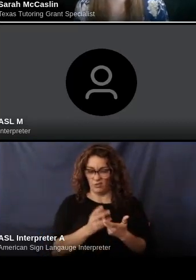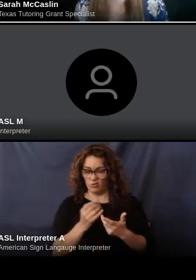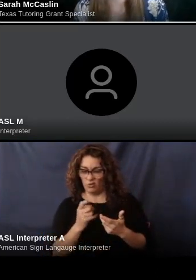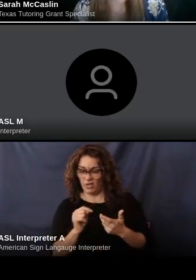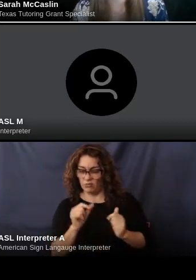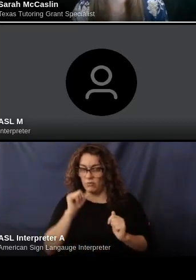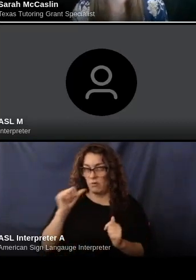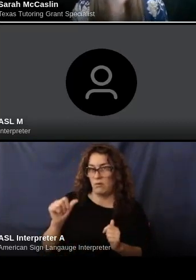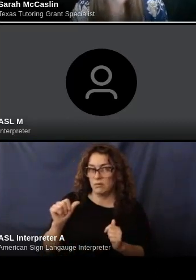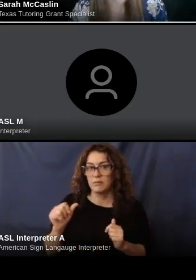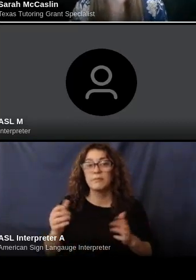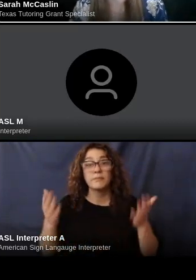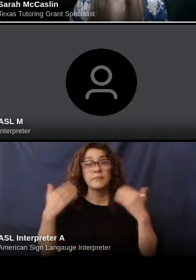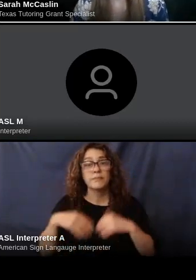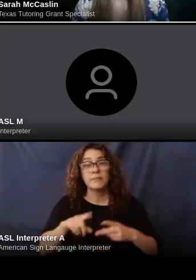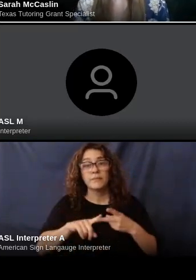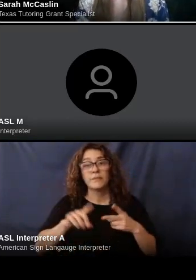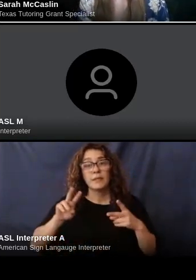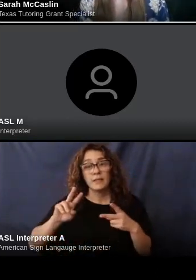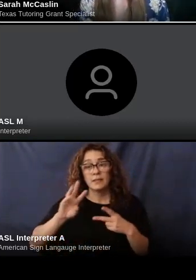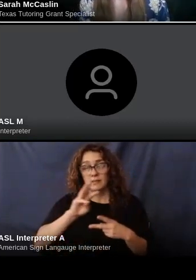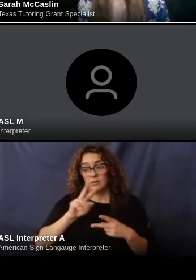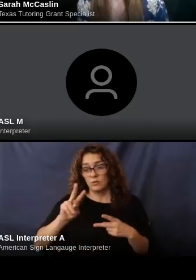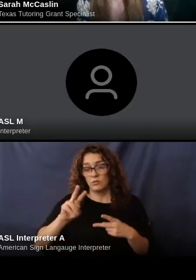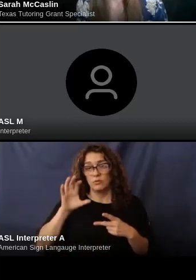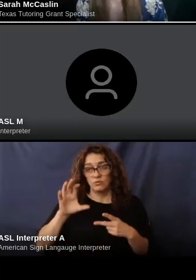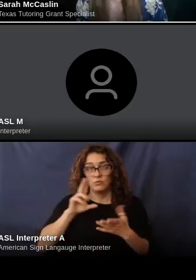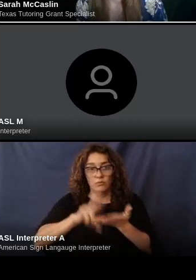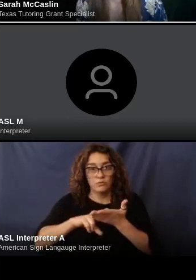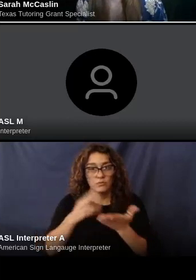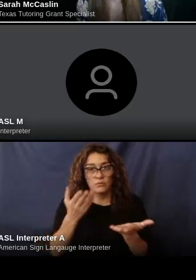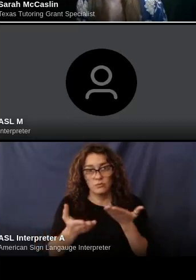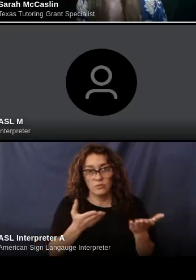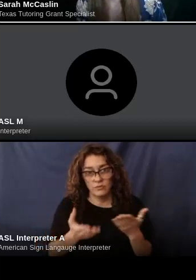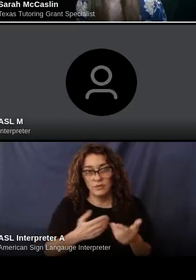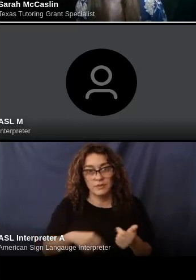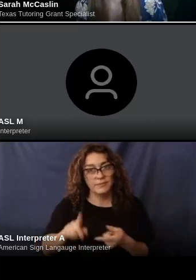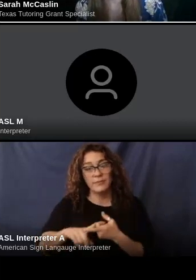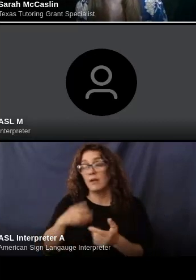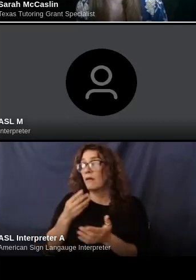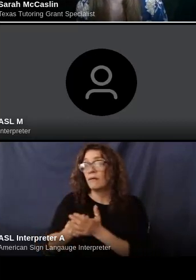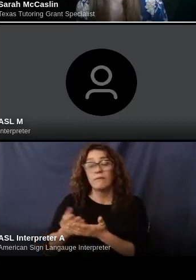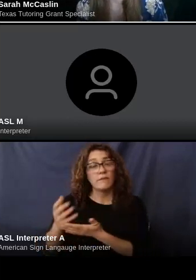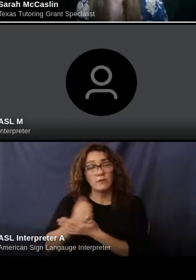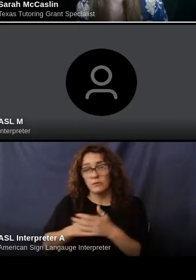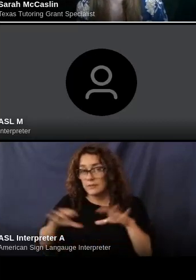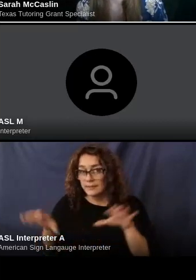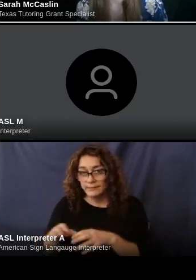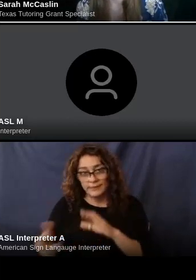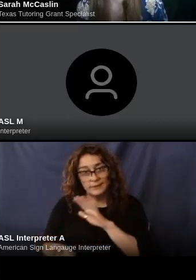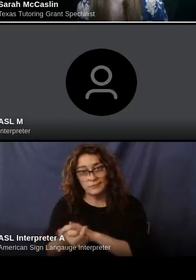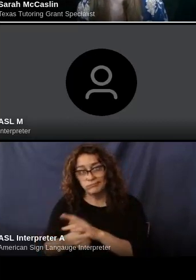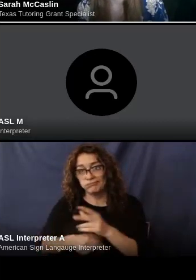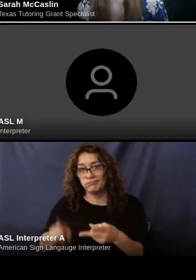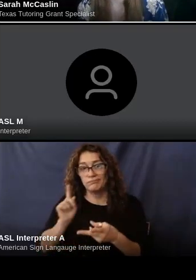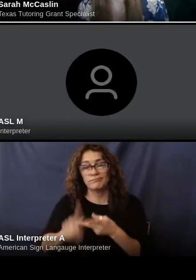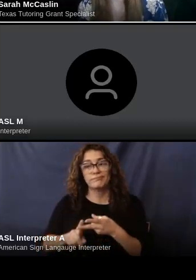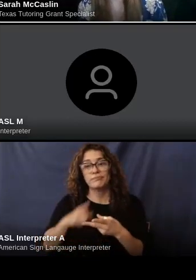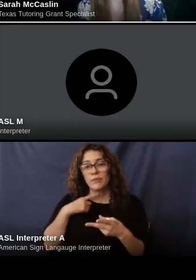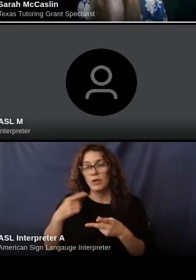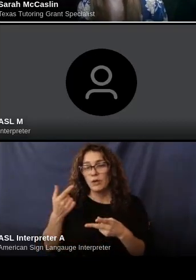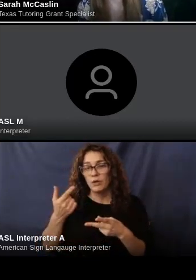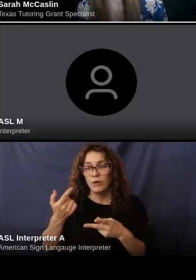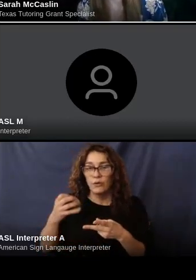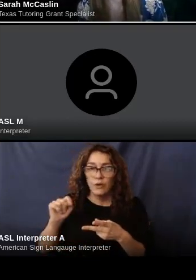on. 6,200 contracted services. You cannot use the grant for fundraising activities. You cannot use it for training